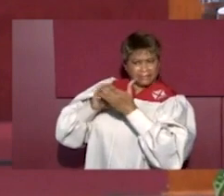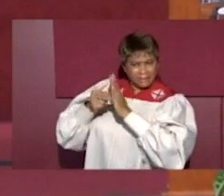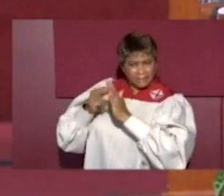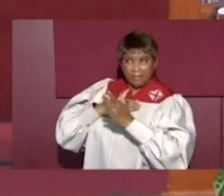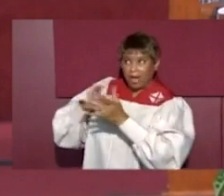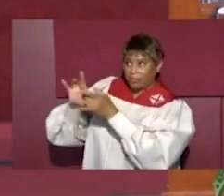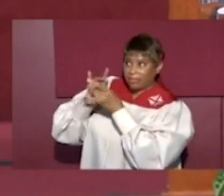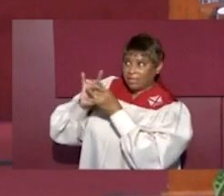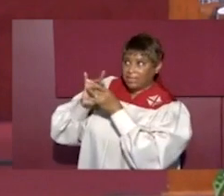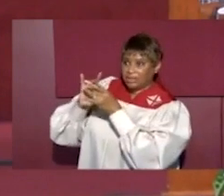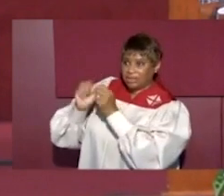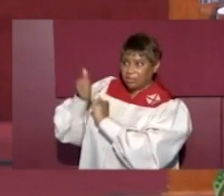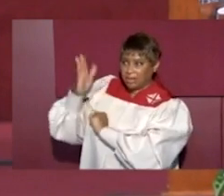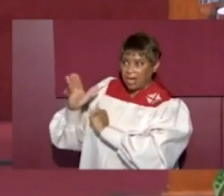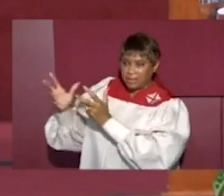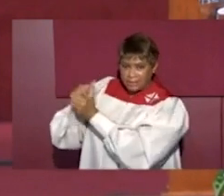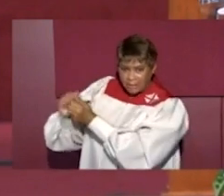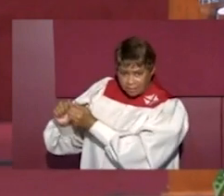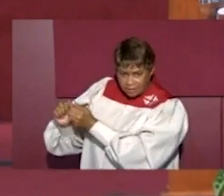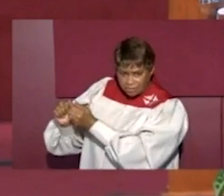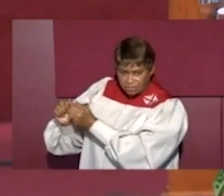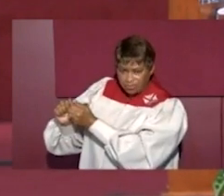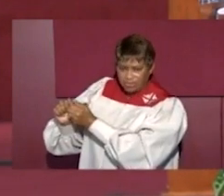relationship with God is damaged.